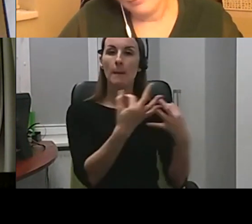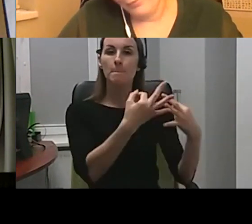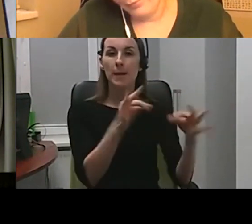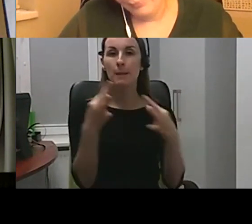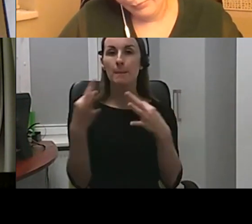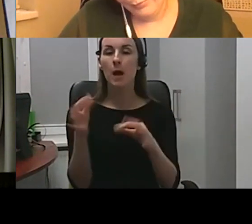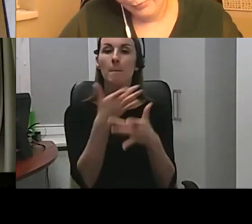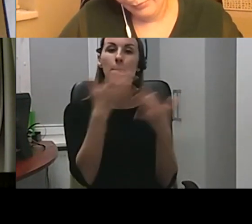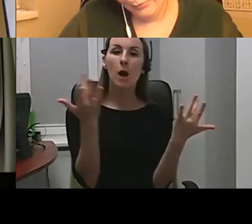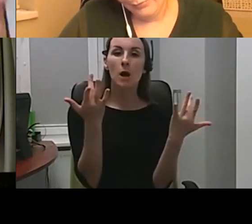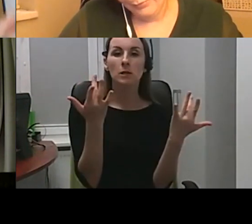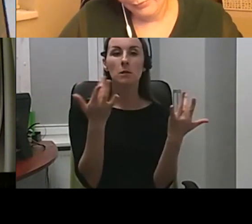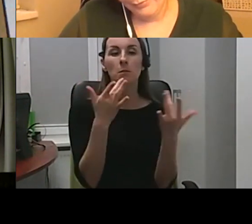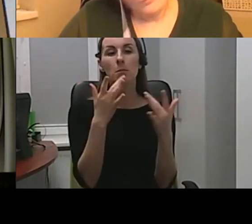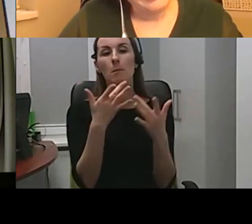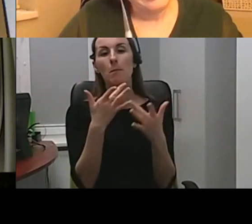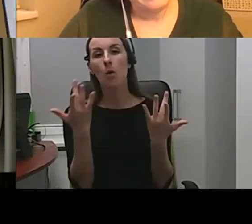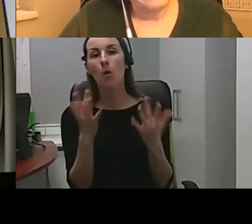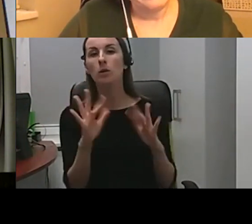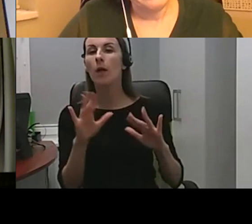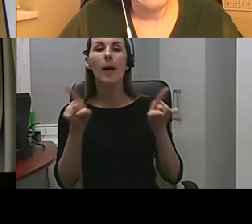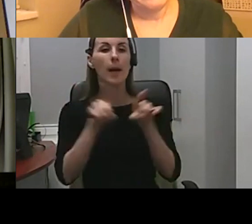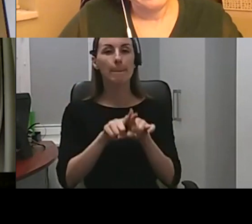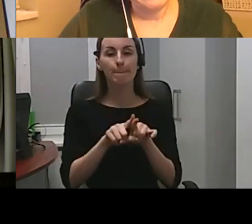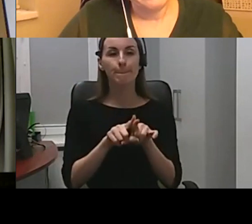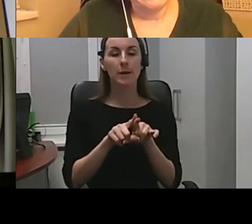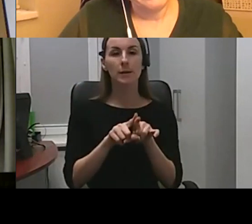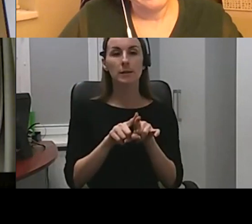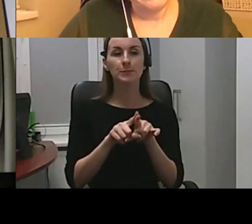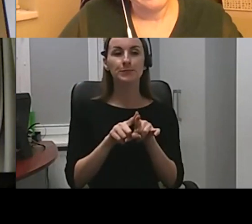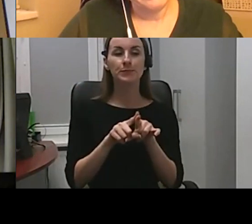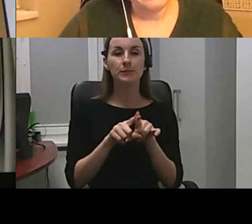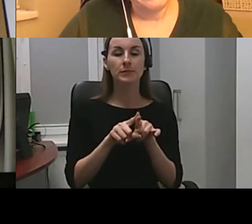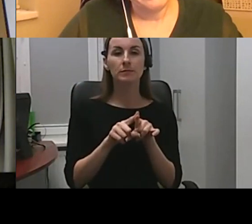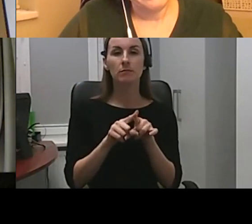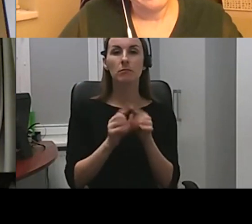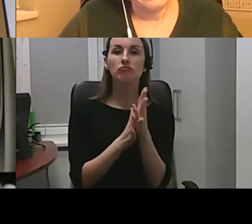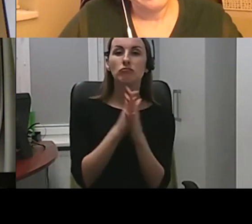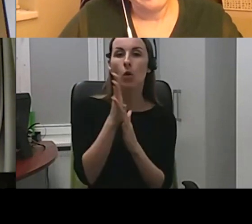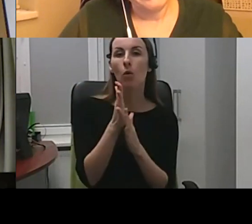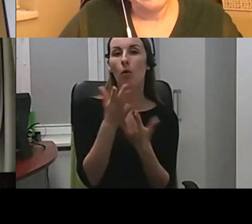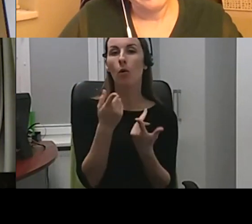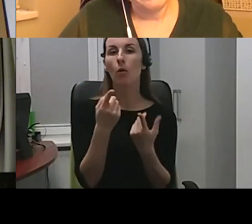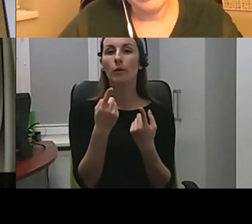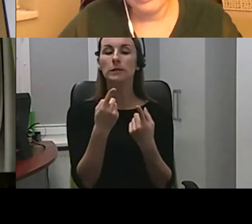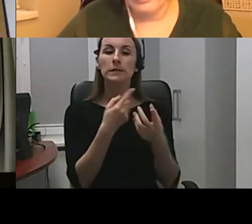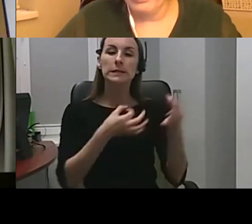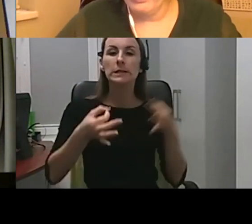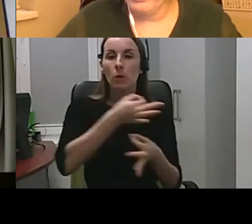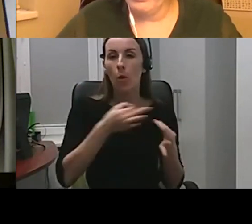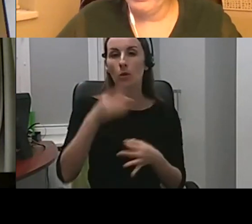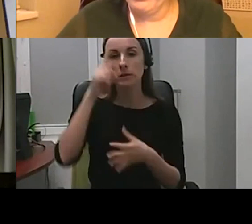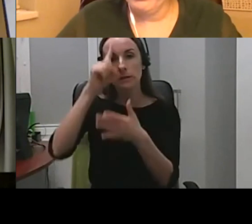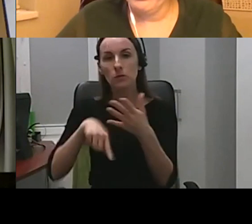I'm sure if this particular panel was a decision-making body in terms how to make the international